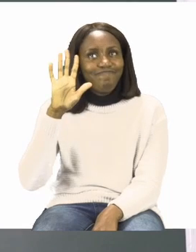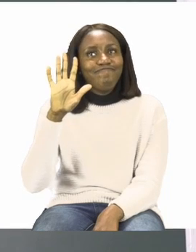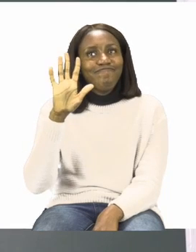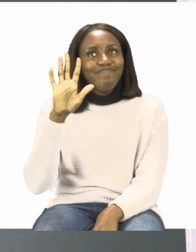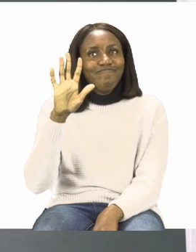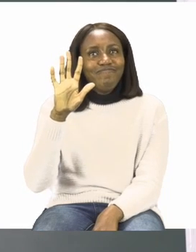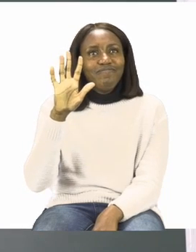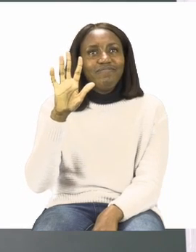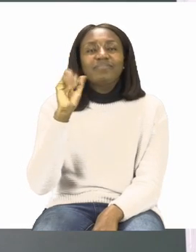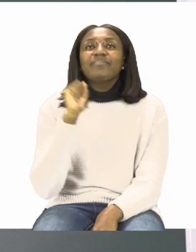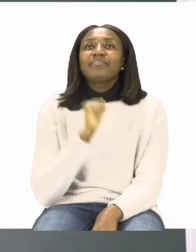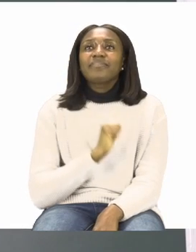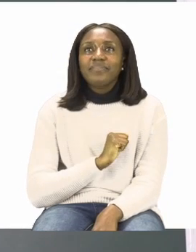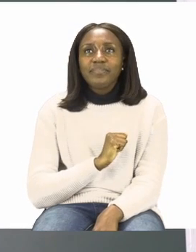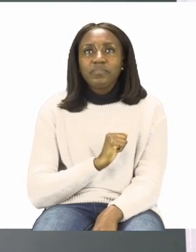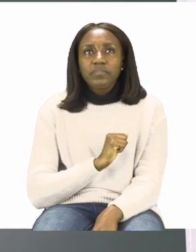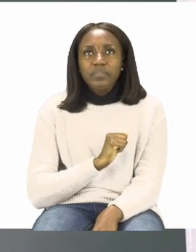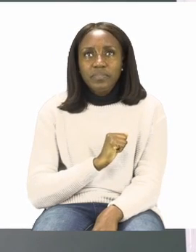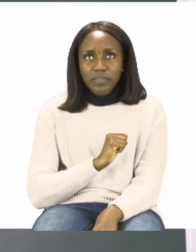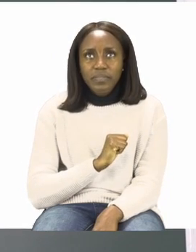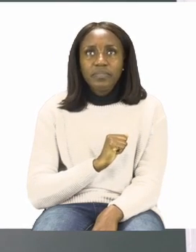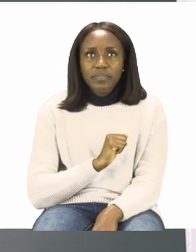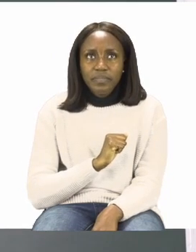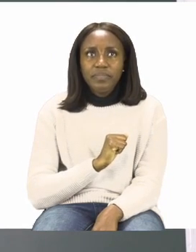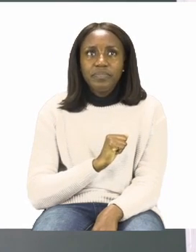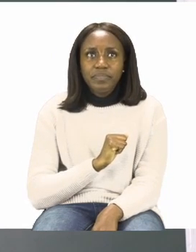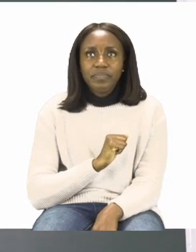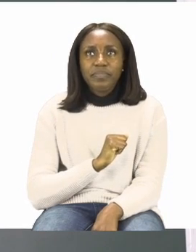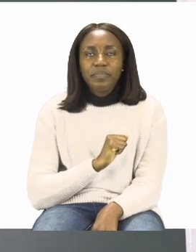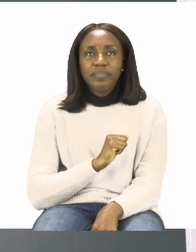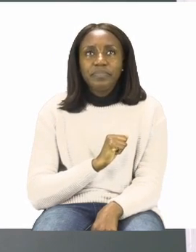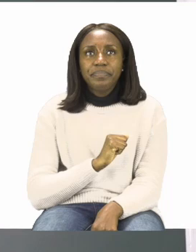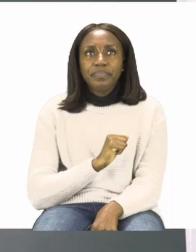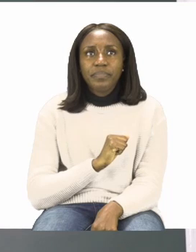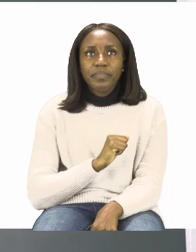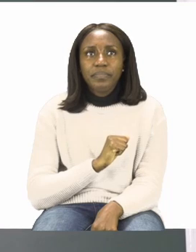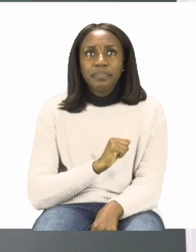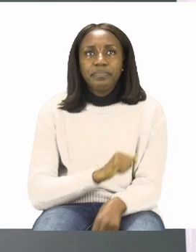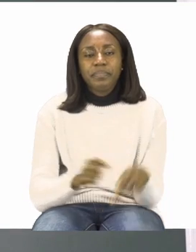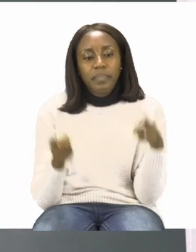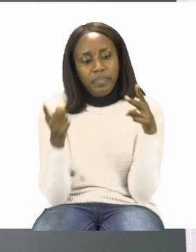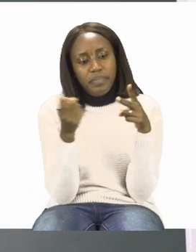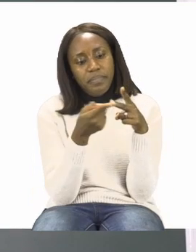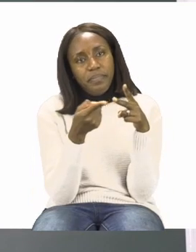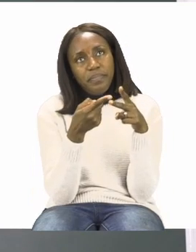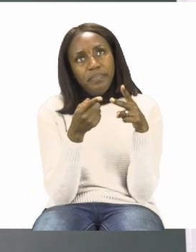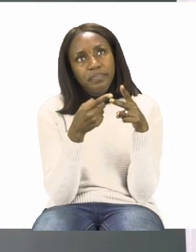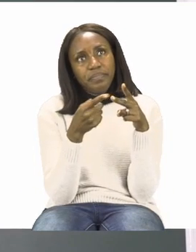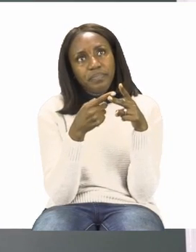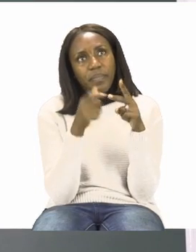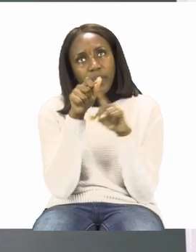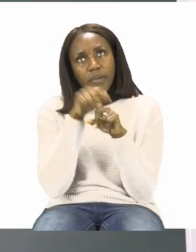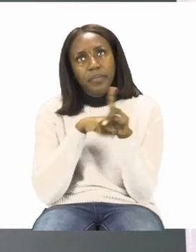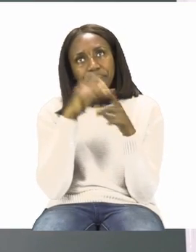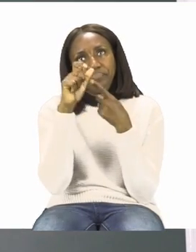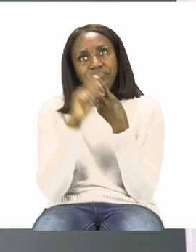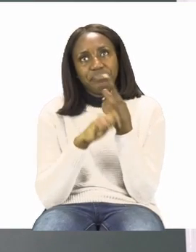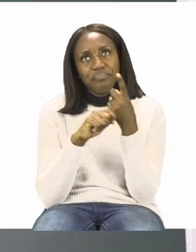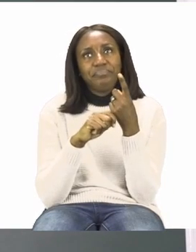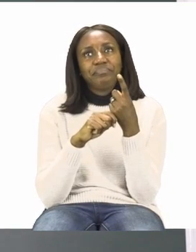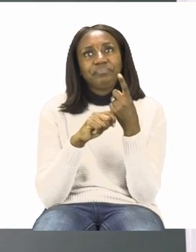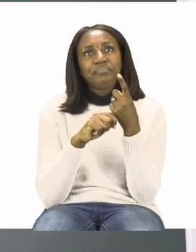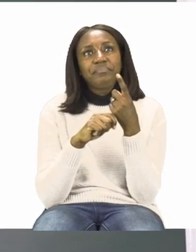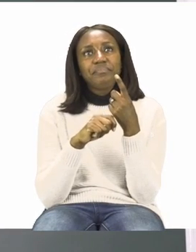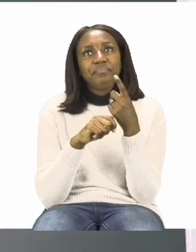Absolutely. So we know the first one is correct. Let's go ahead and count our